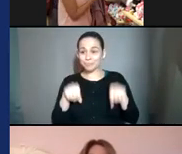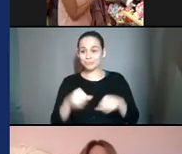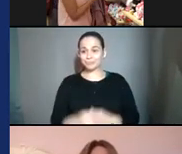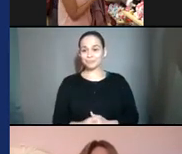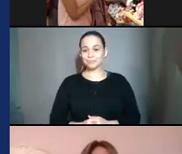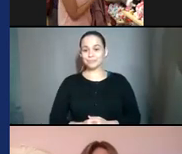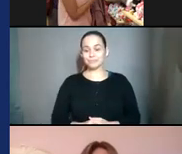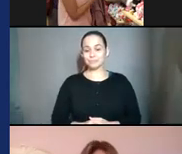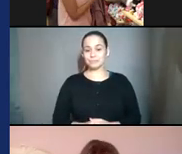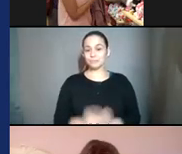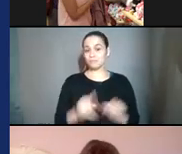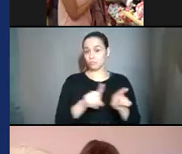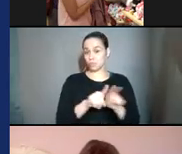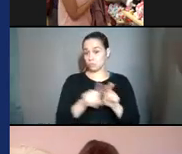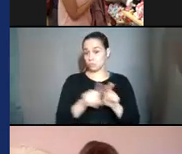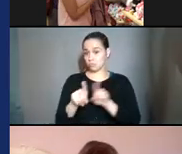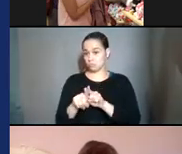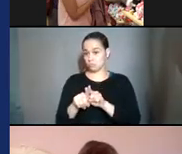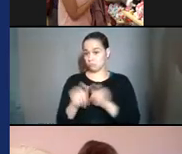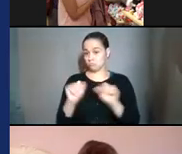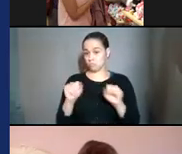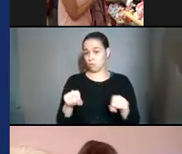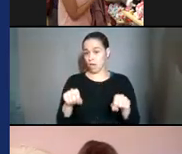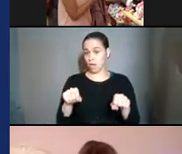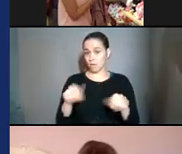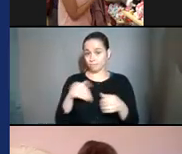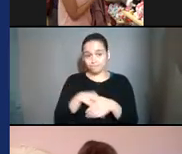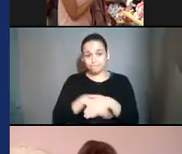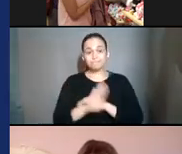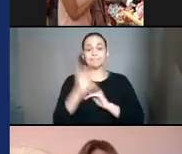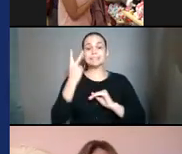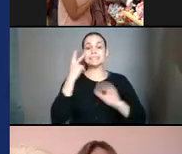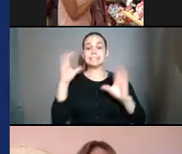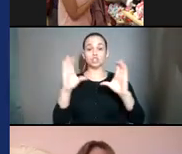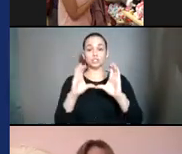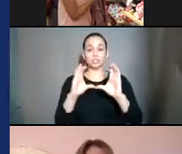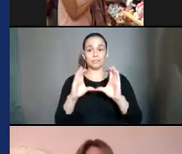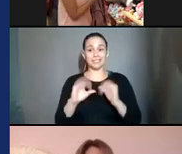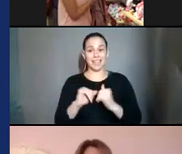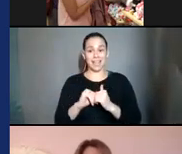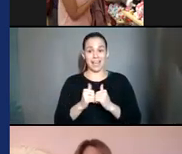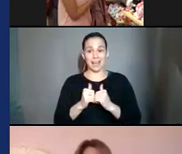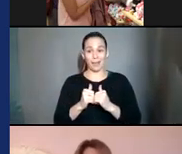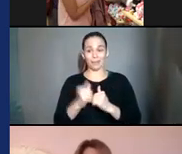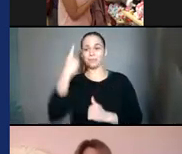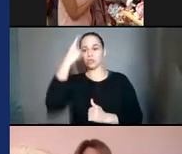You can also access certificates to print by going to